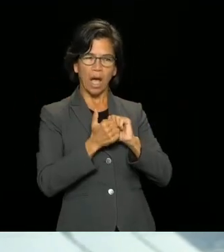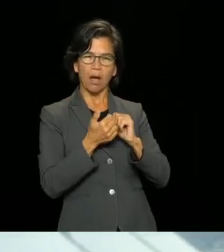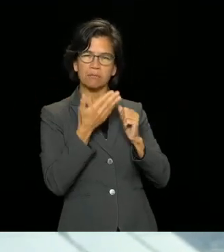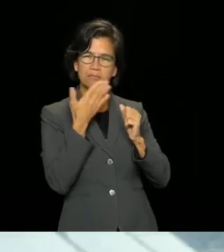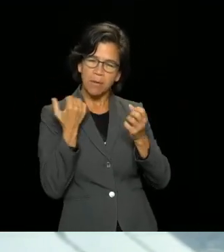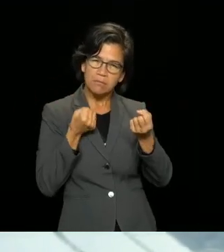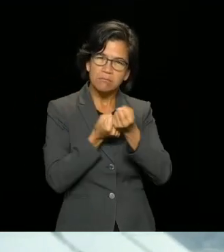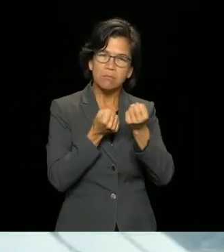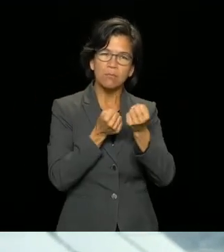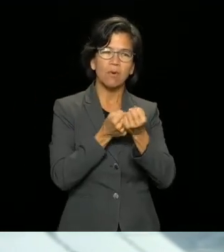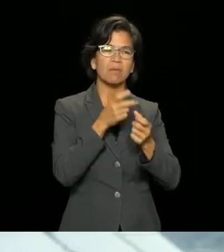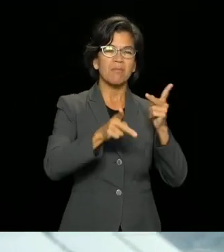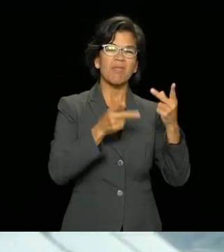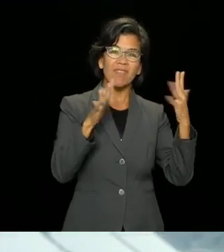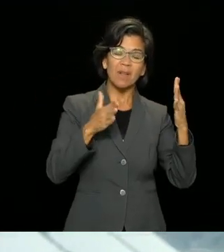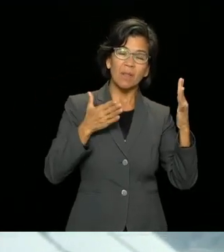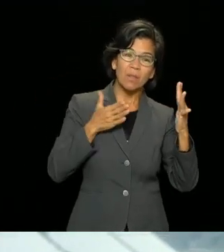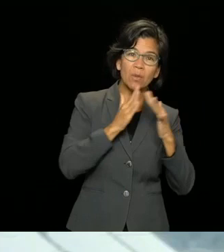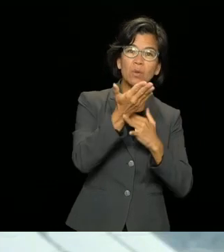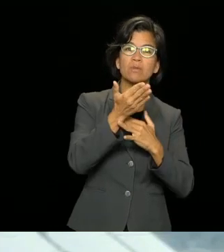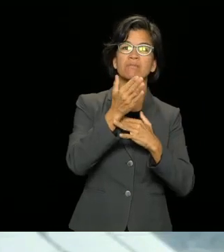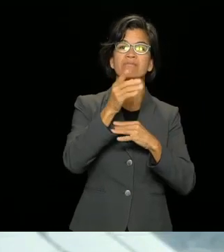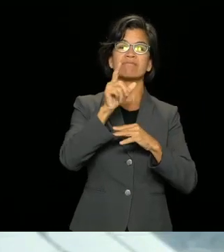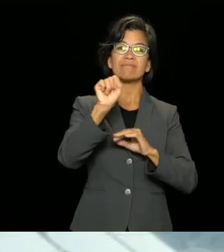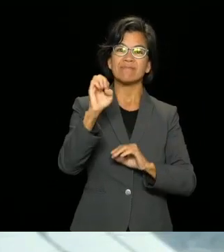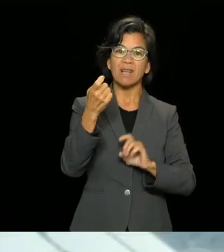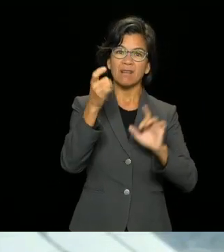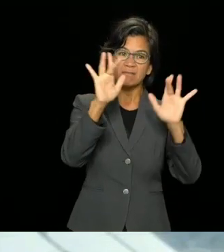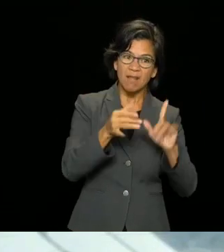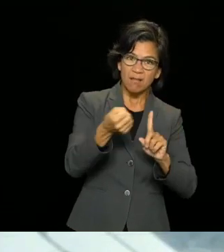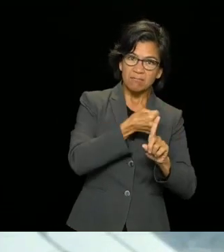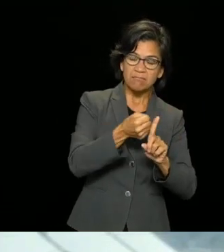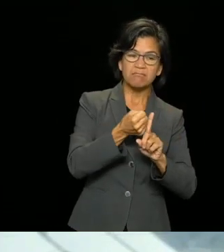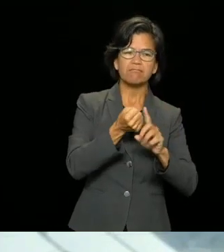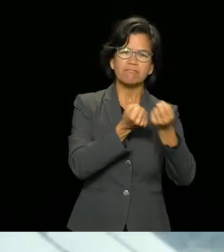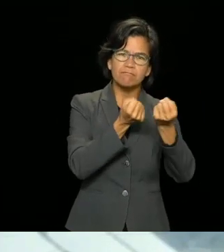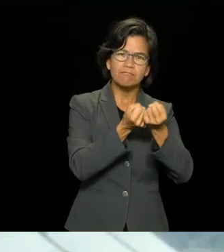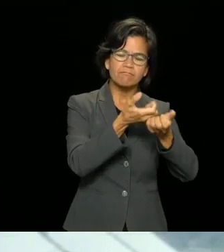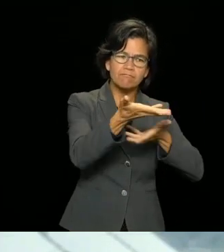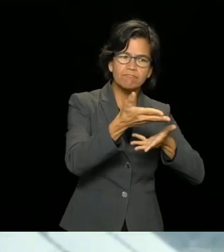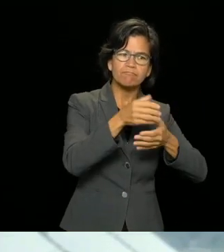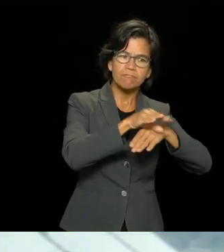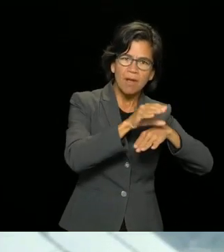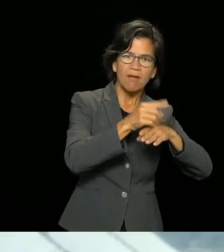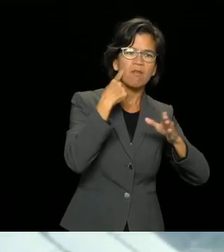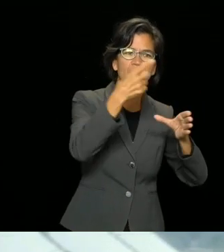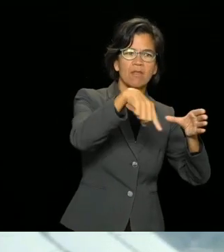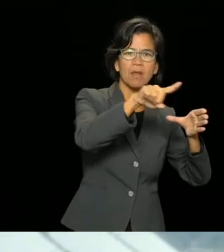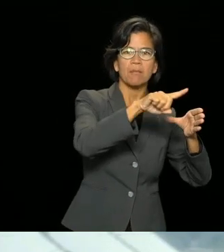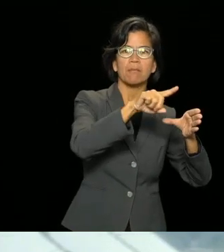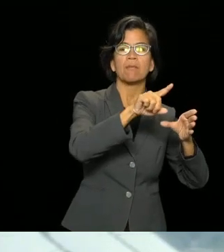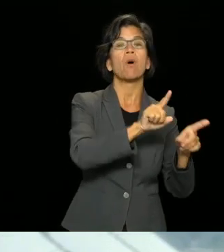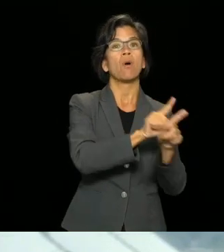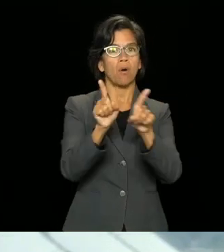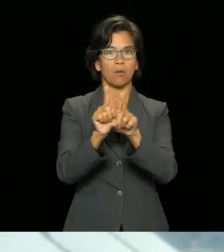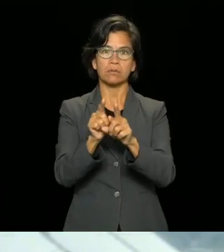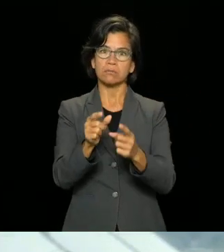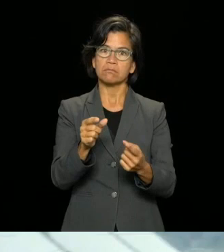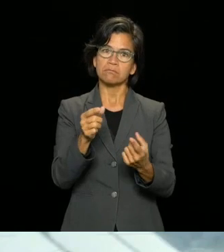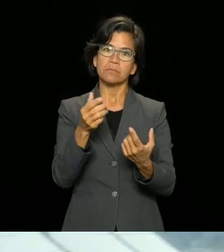assault survivors across the province of British Columbia, including the unique needs of Indigenous survivors across